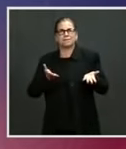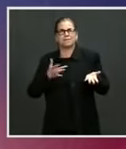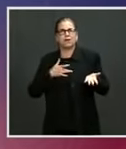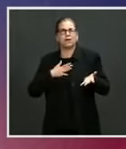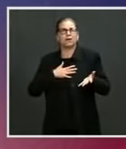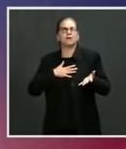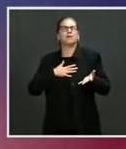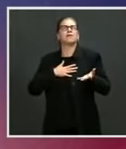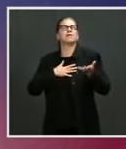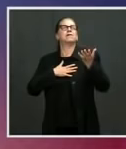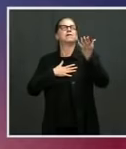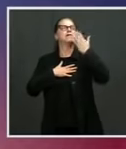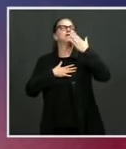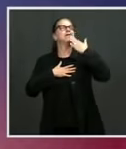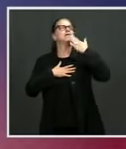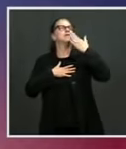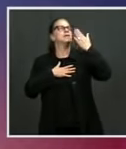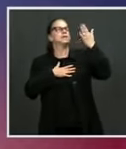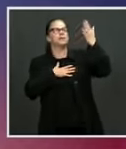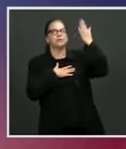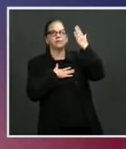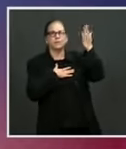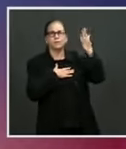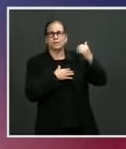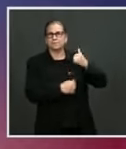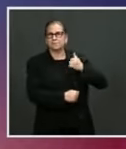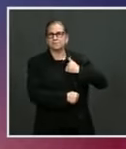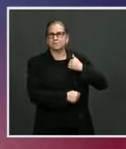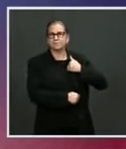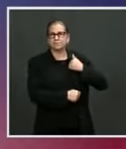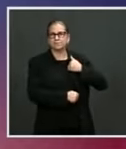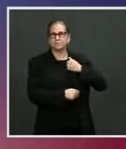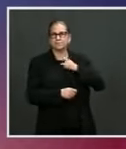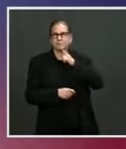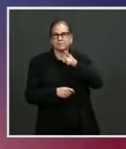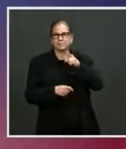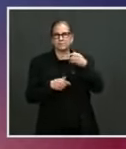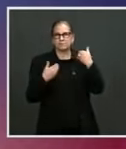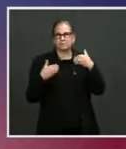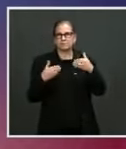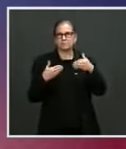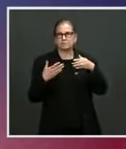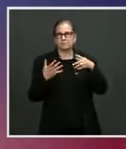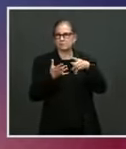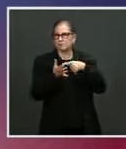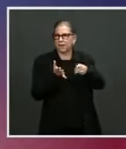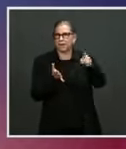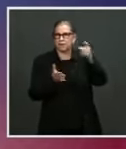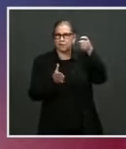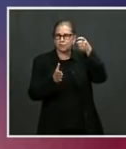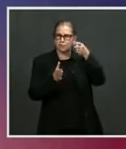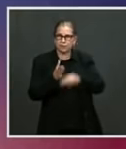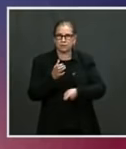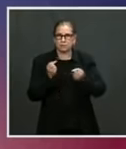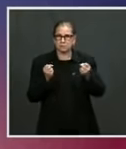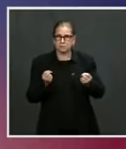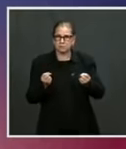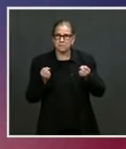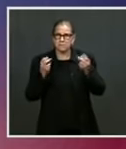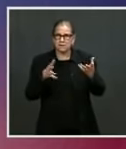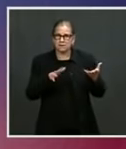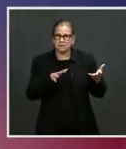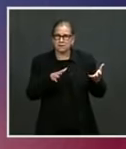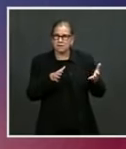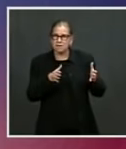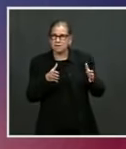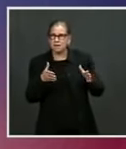for those patriots who paid the ultimate price by giving their lives in full measure for their country. With humble hearts,